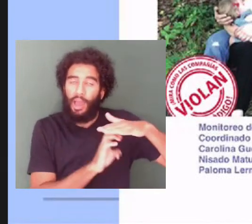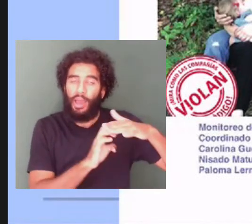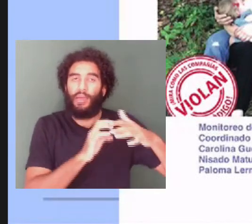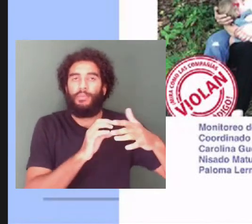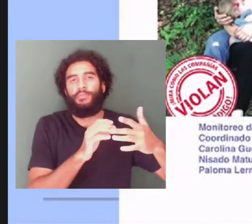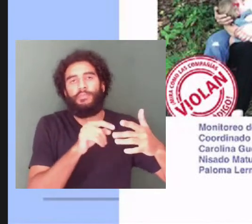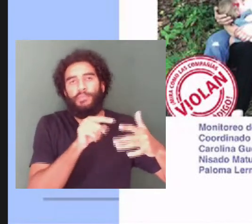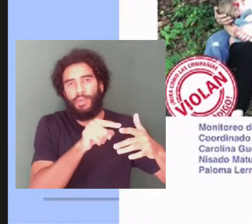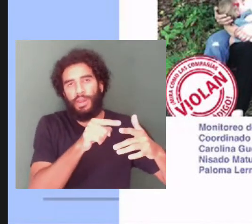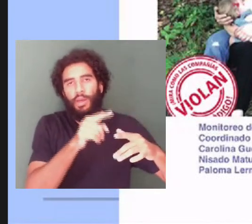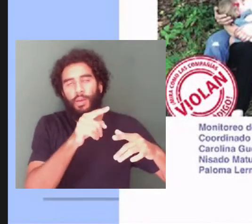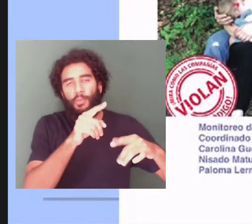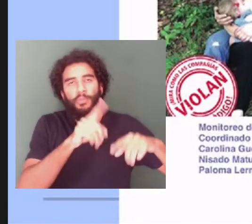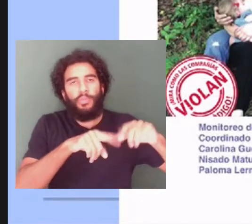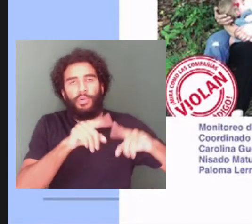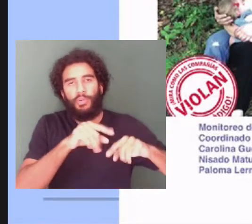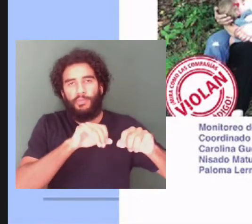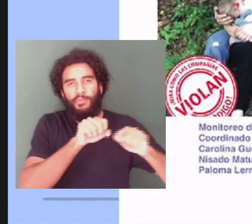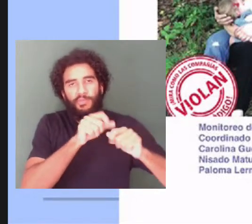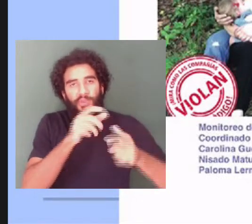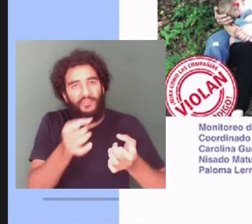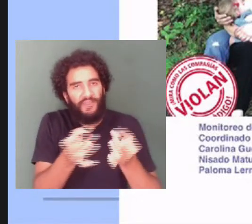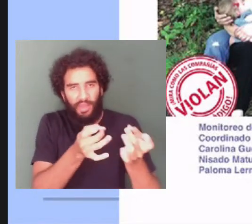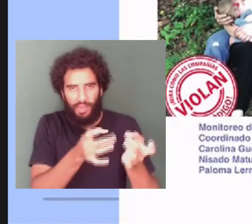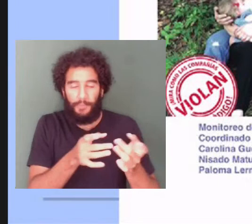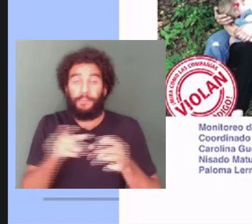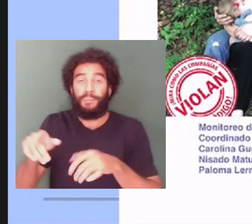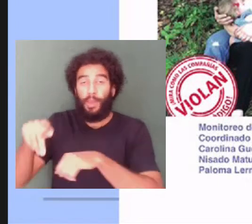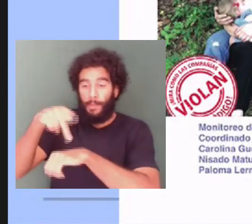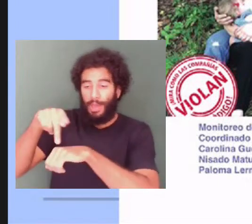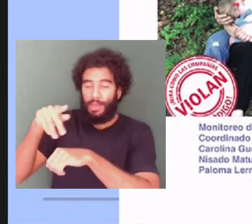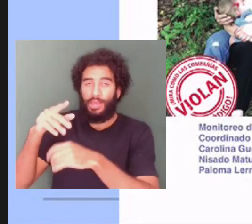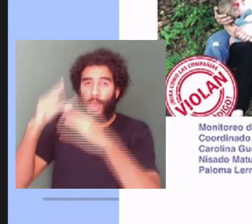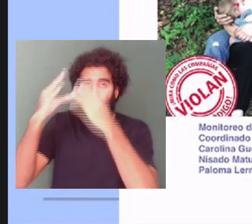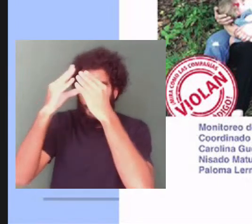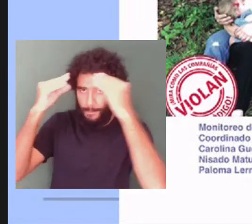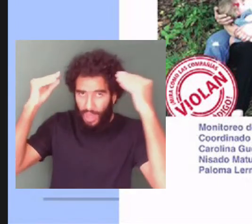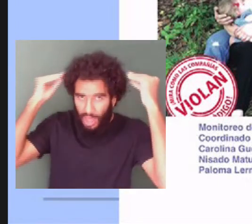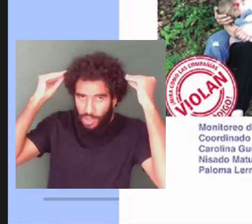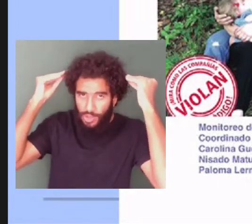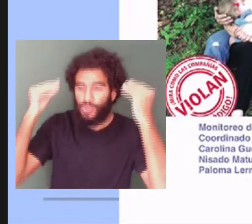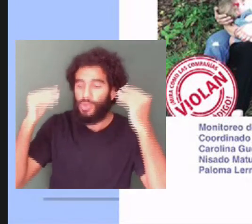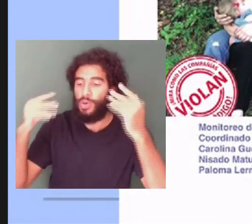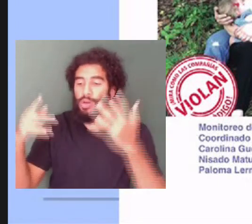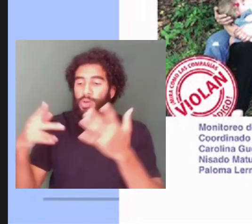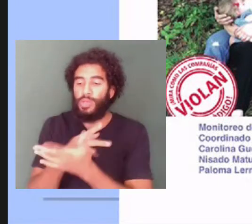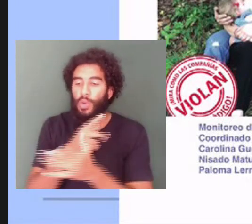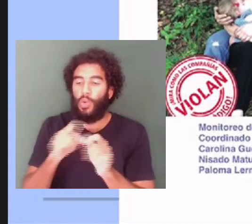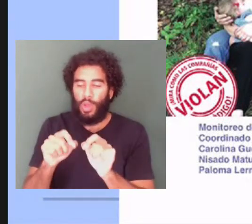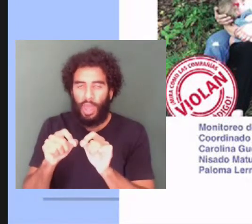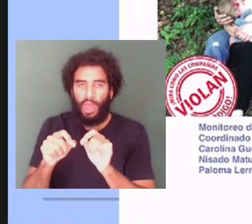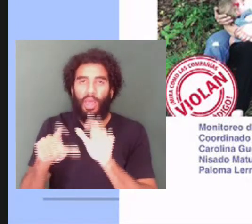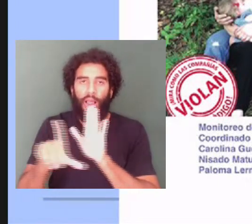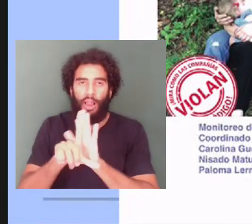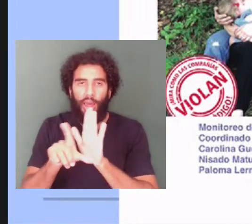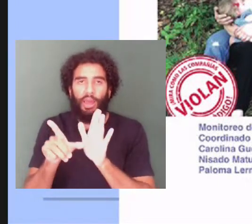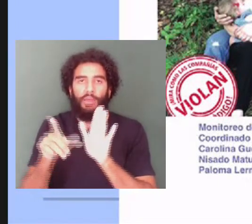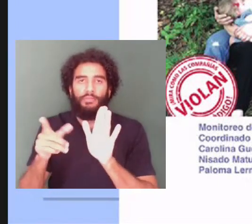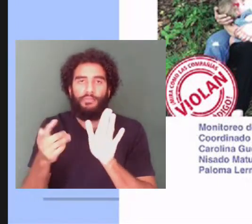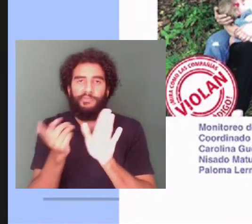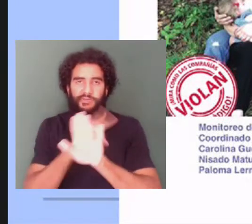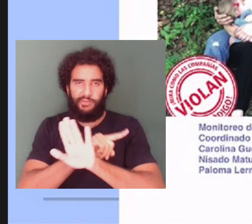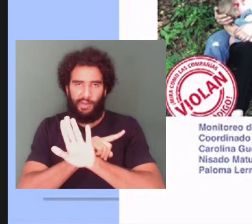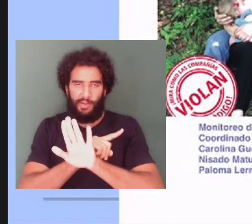commercialization in mind. In Mexico, on the other hand, the pandemic provided the